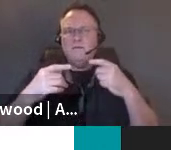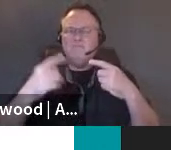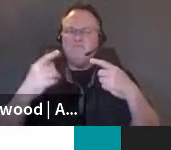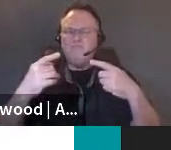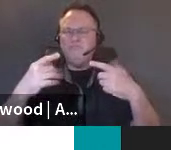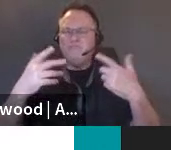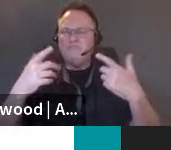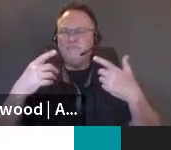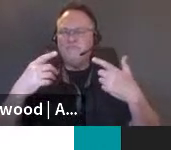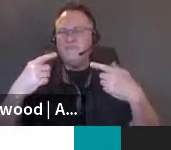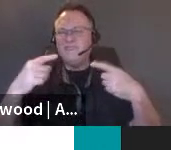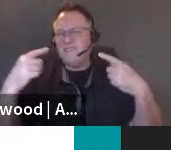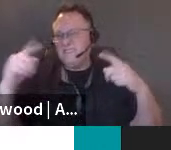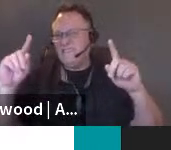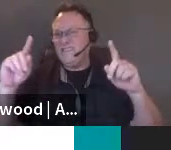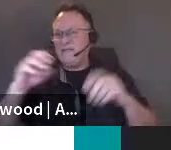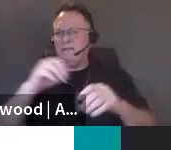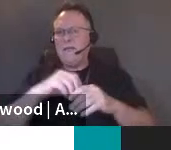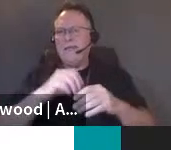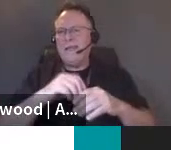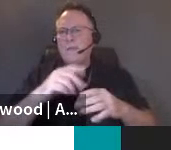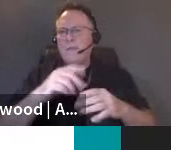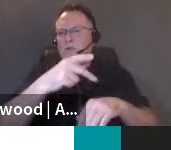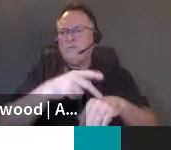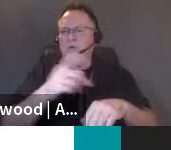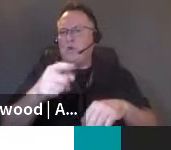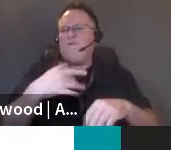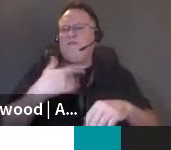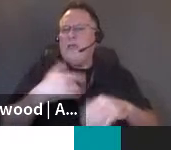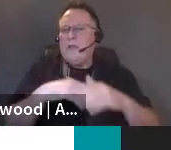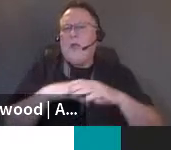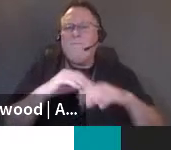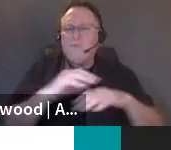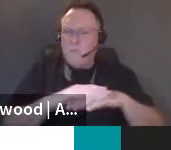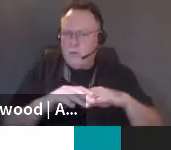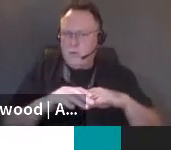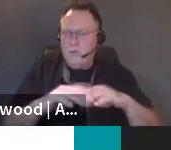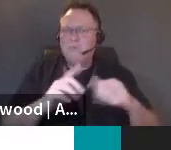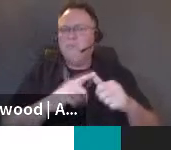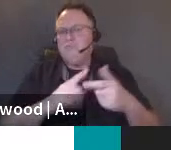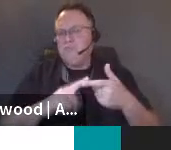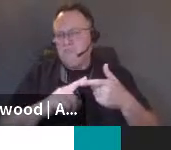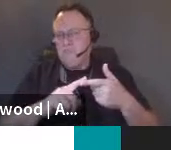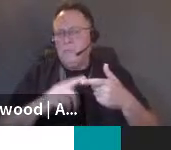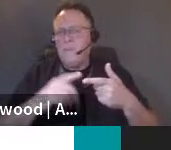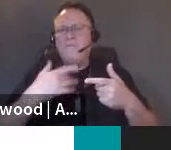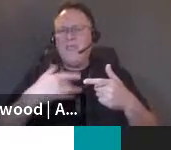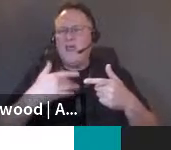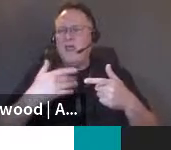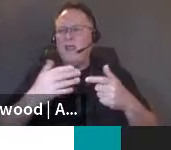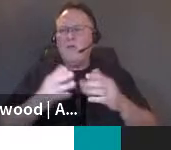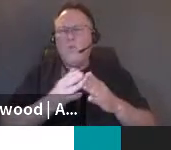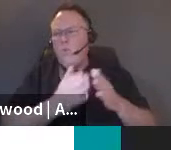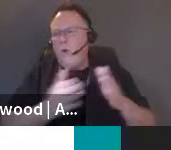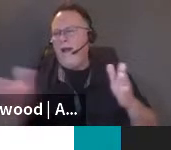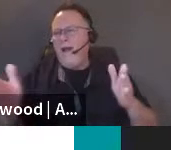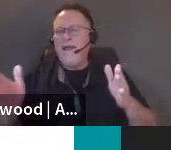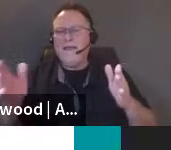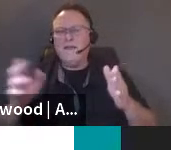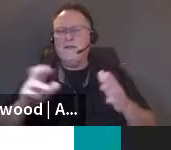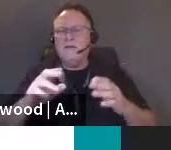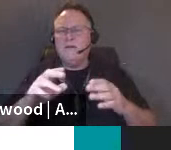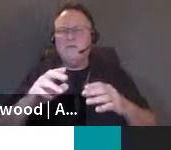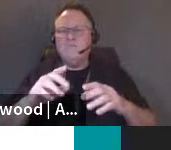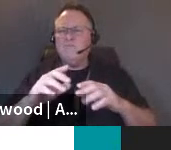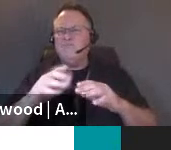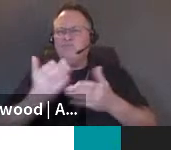presented, that you feel comfortable, but you also feel that a wide range of community members, in particular